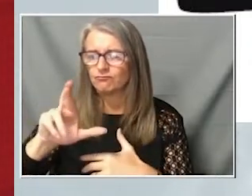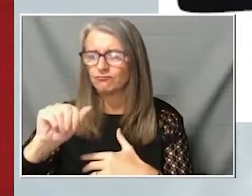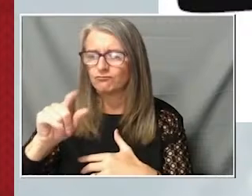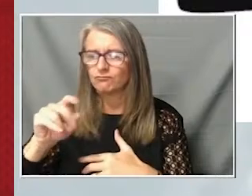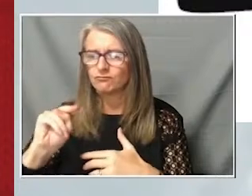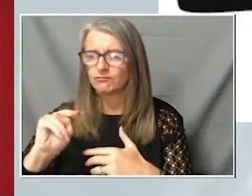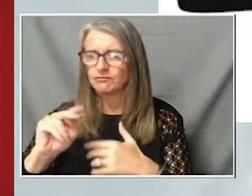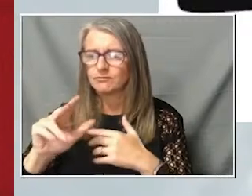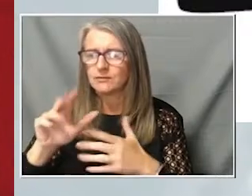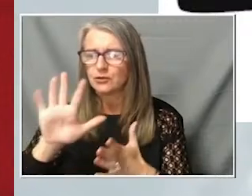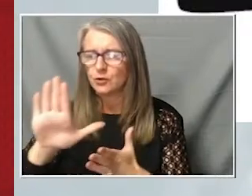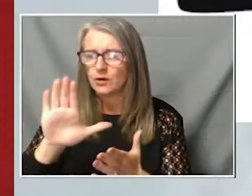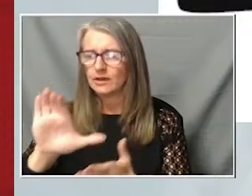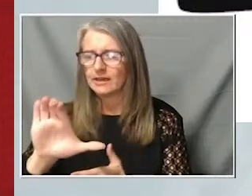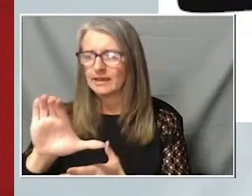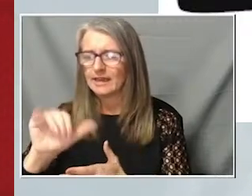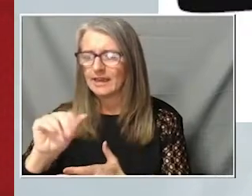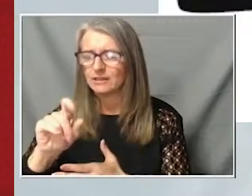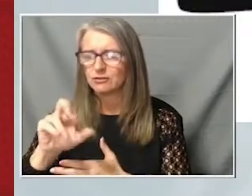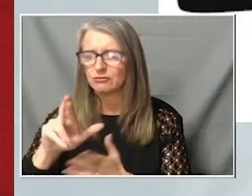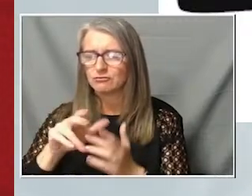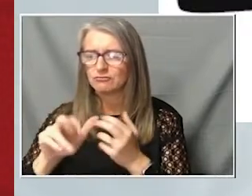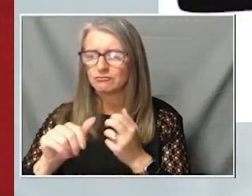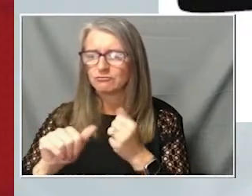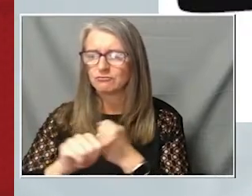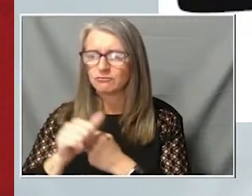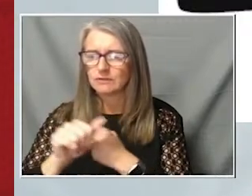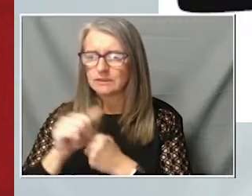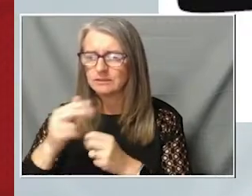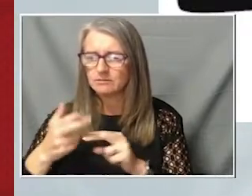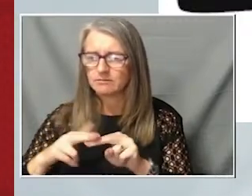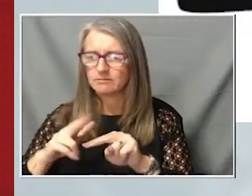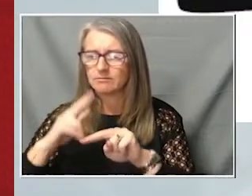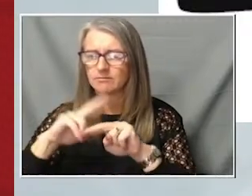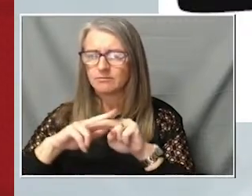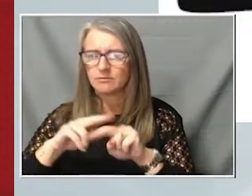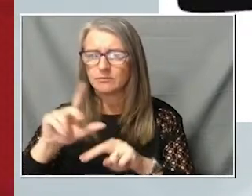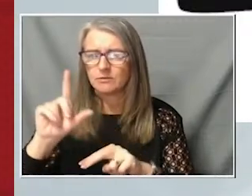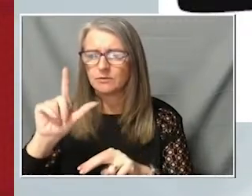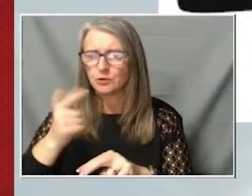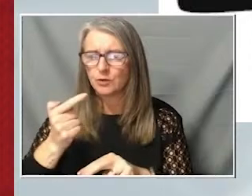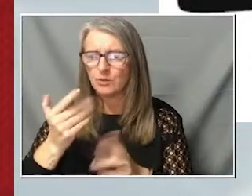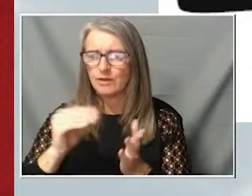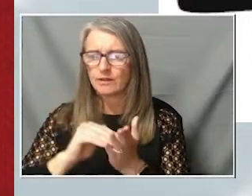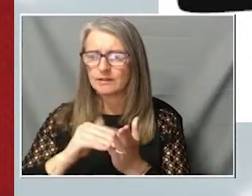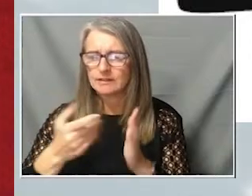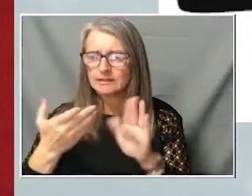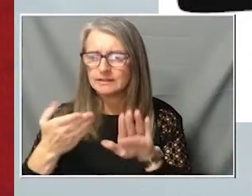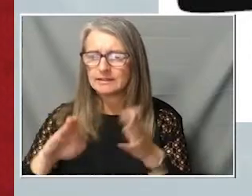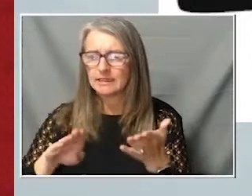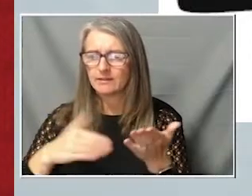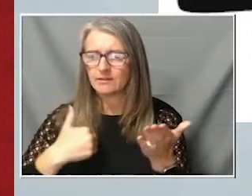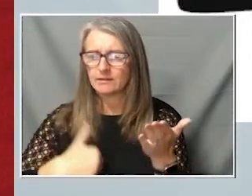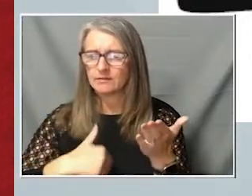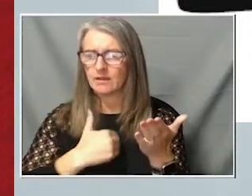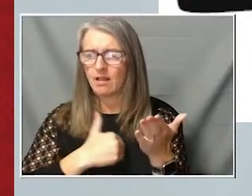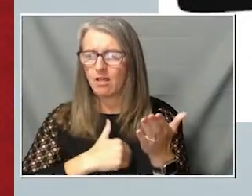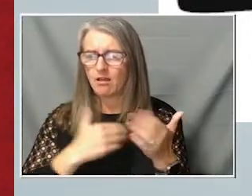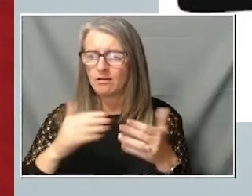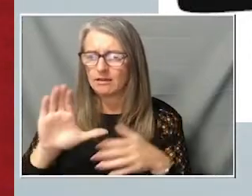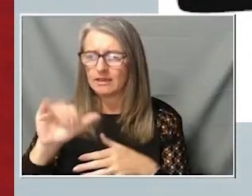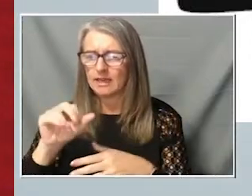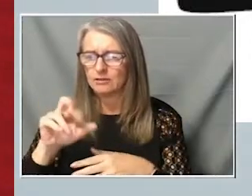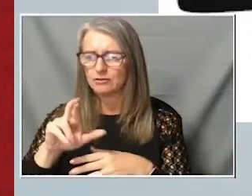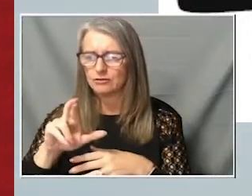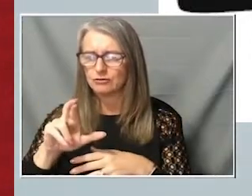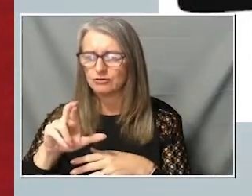risk goes way up. Every year, an estimated 21,000 Americans die from radon-related lung cancer, according to the Surgeon General's